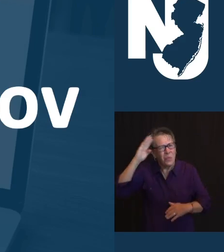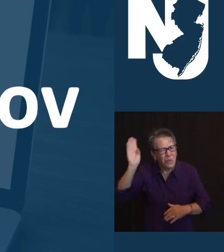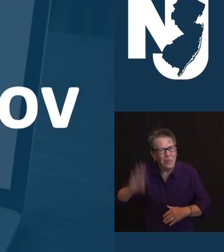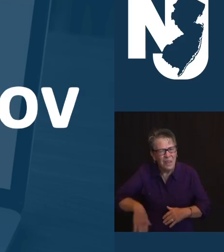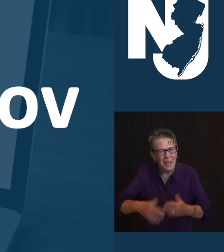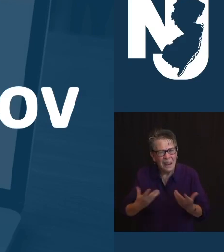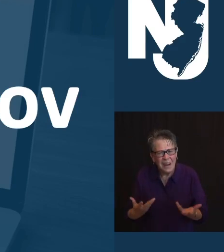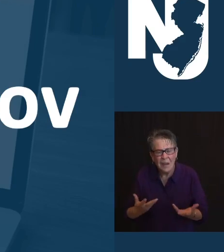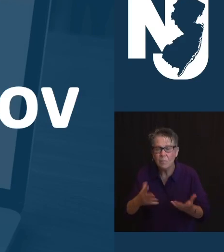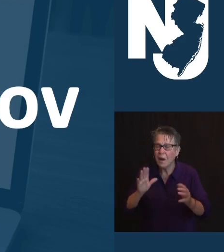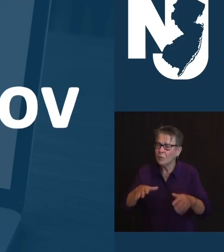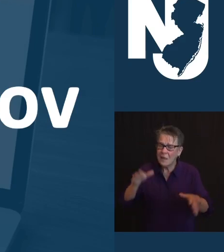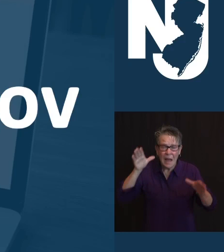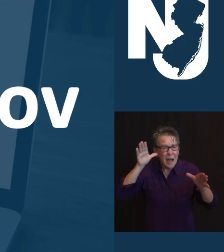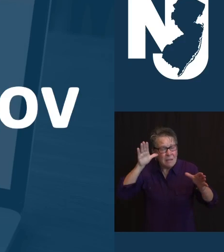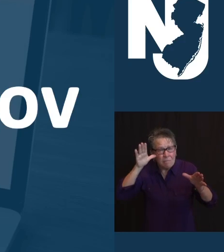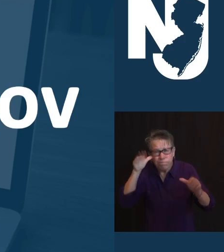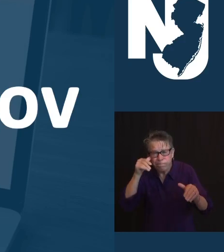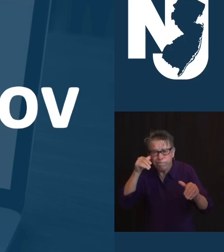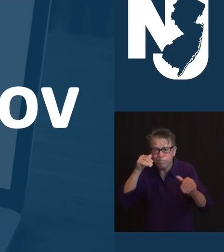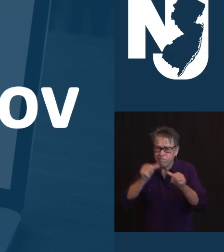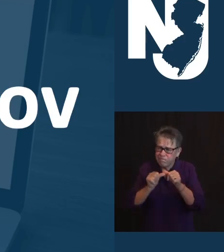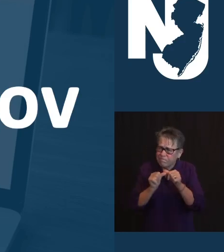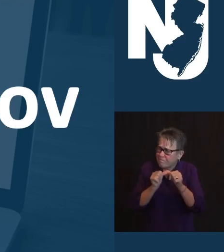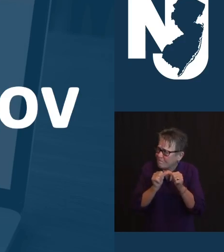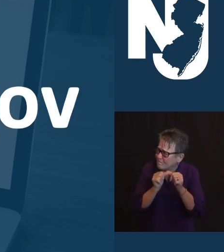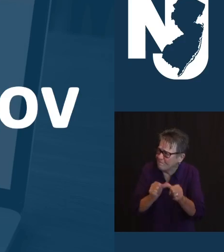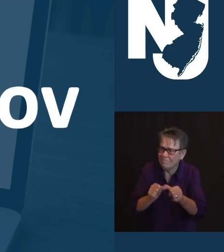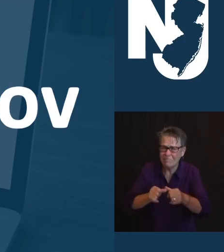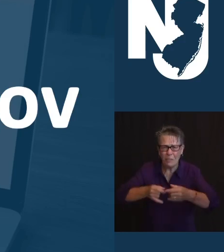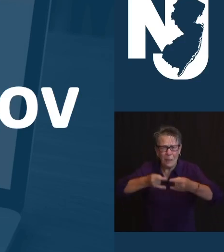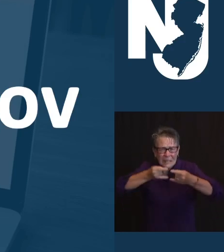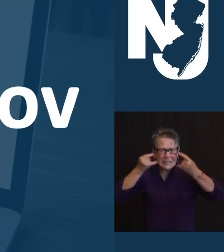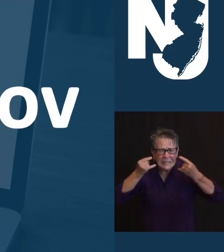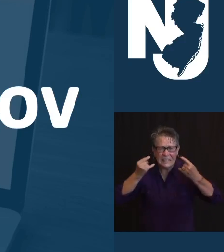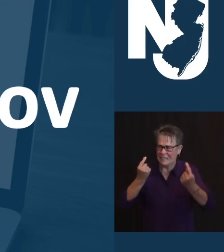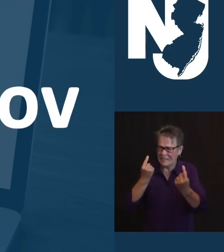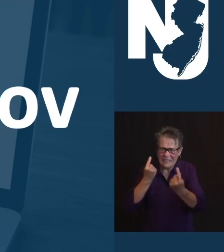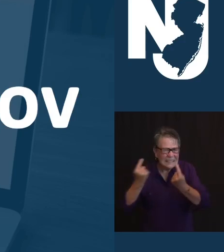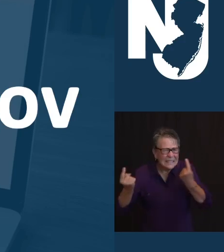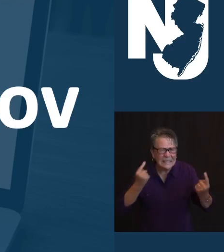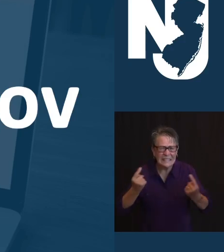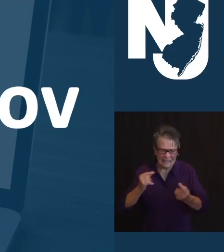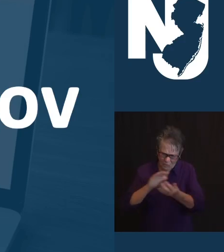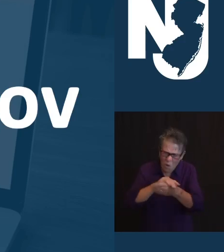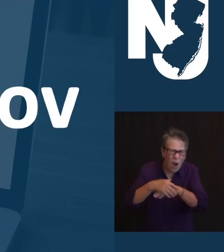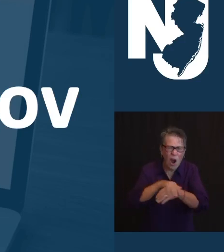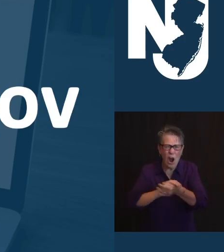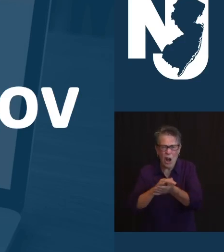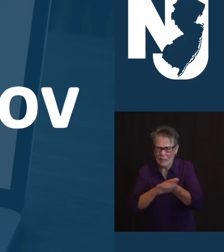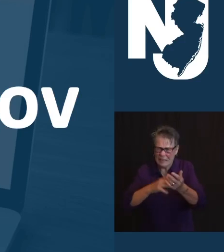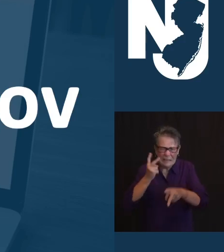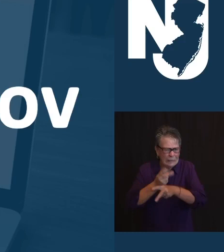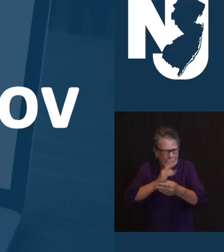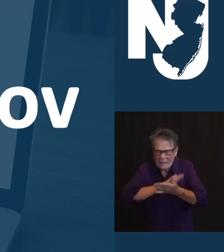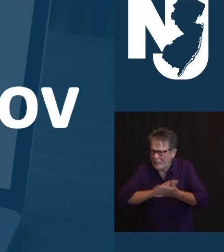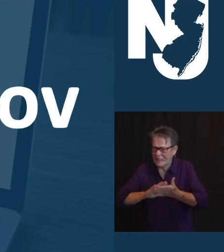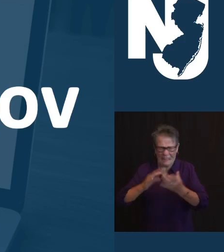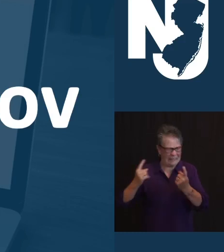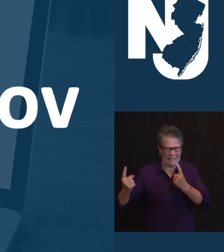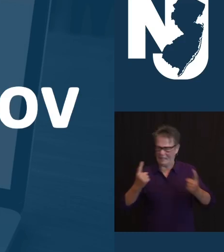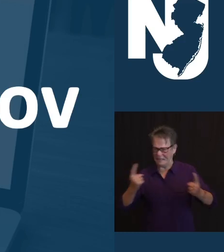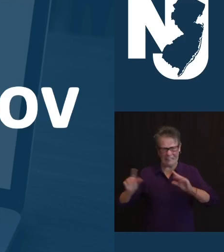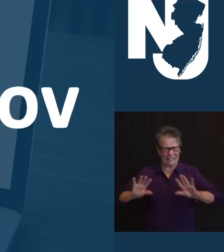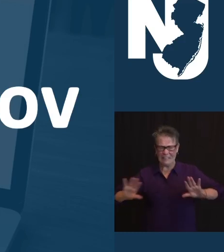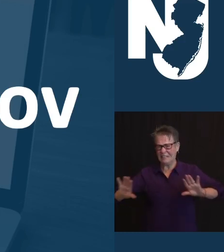Before we hand the ball over to Judy, let's change gears once more to acknowledge another of the organizations partnering with the New Jersey